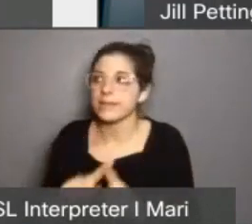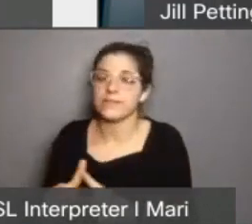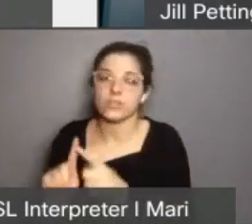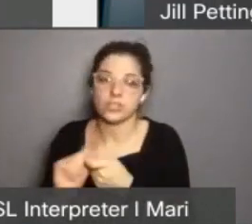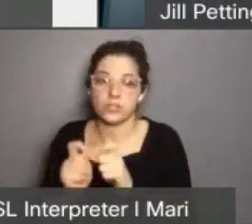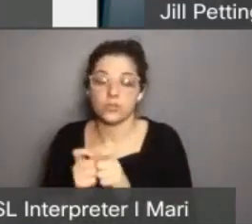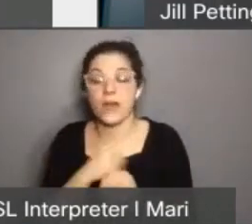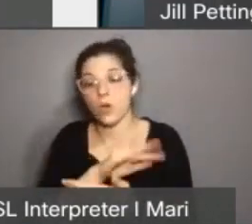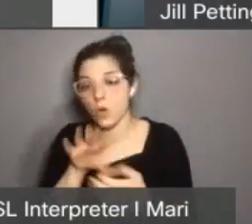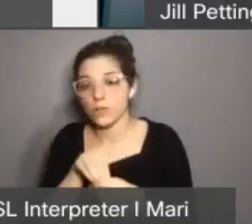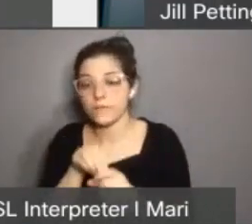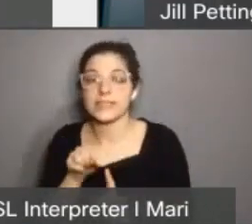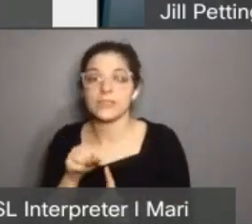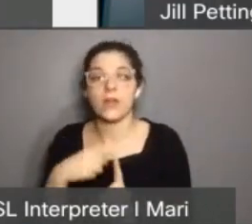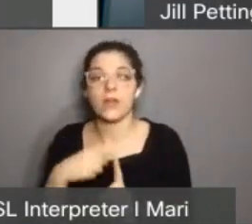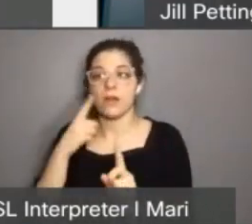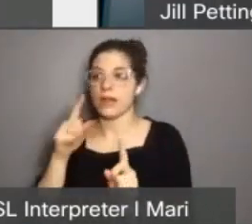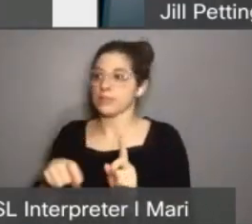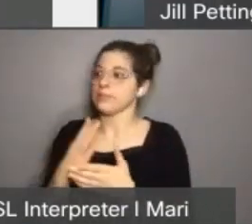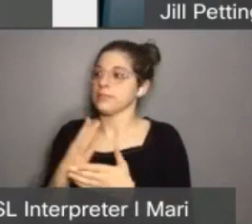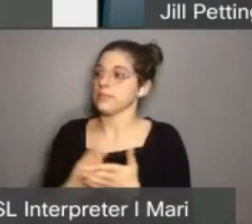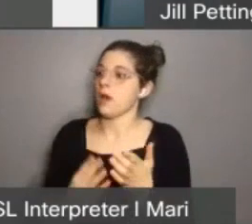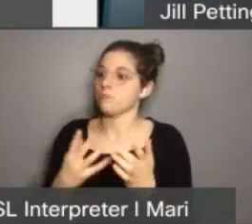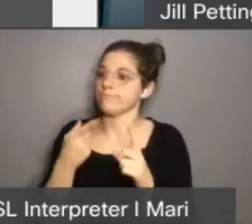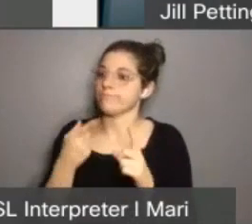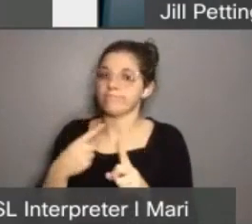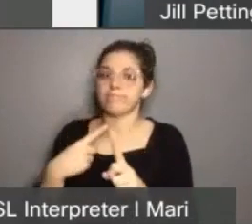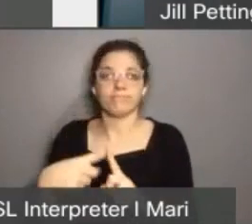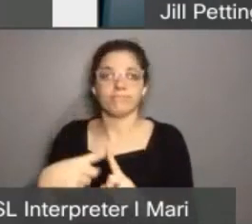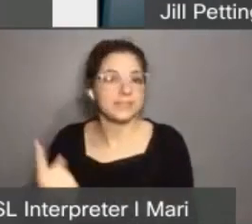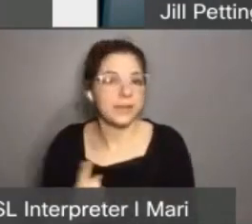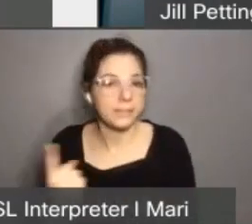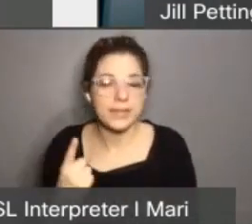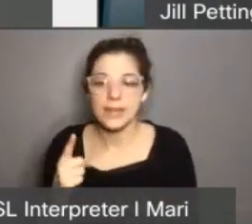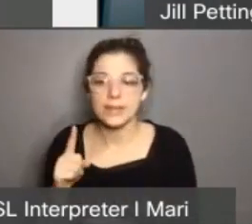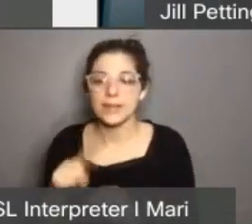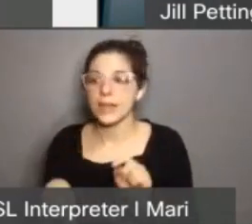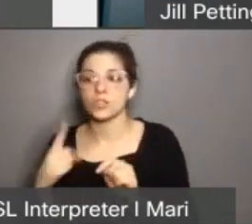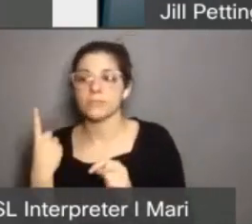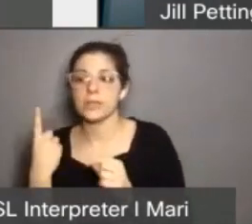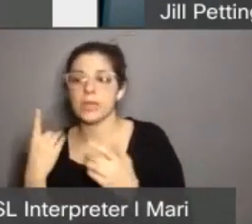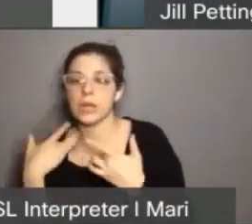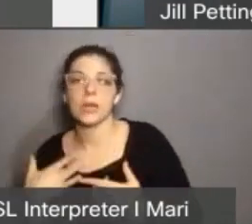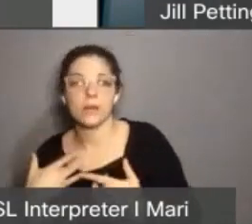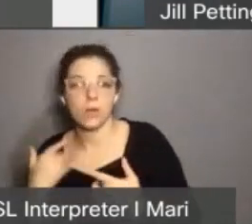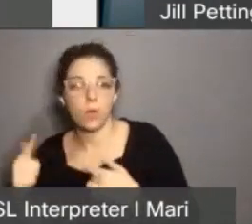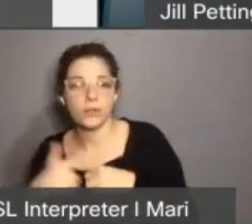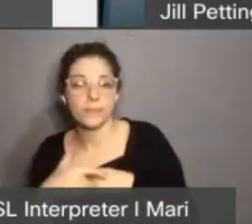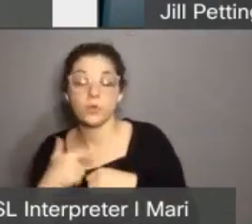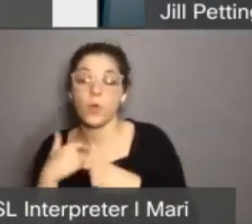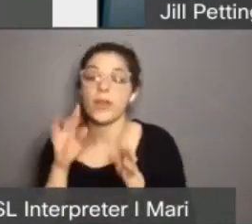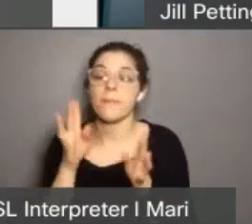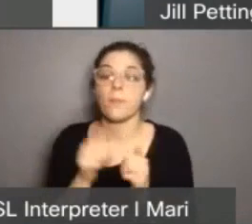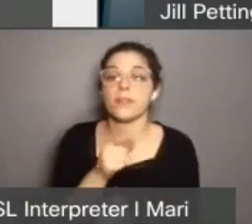this. So I thought, well, there has to be some light at the end of the tunnel. There has to be something. It can't just be all doom and gloom. So I came up with